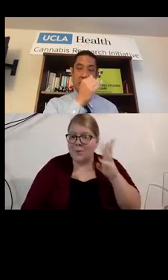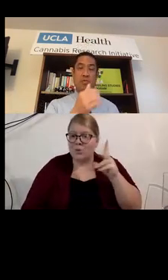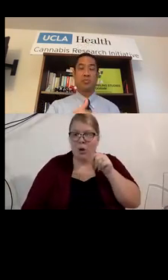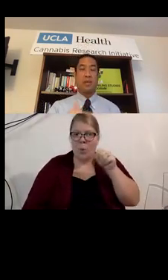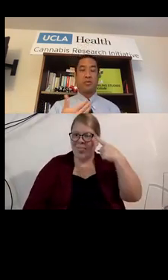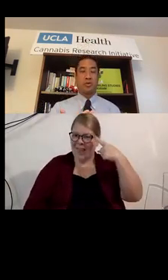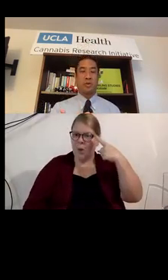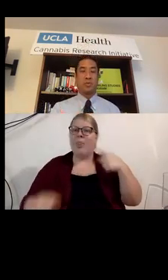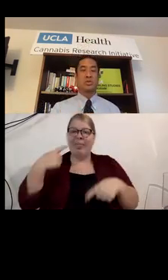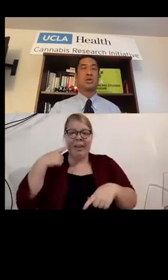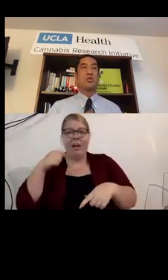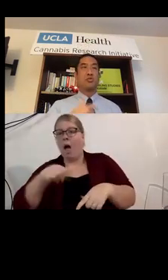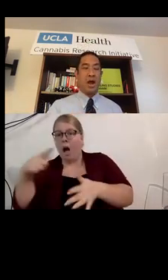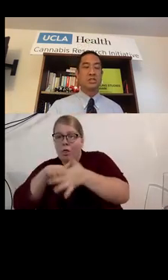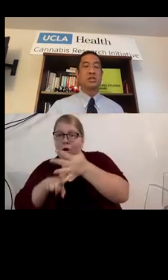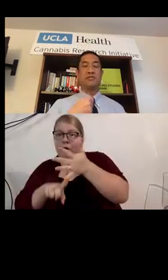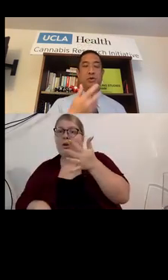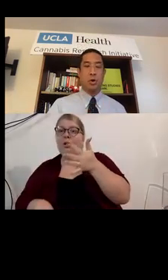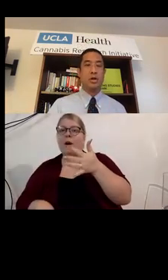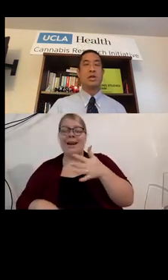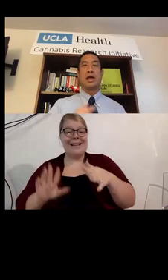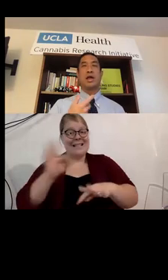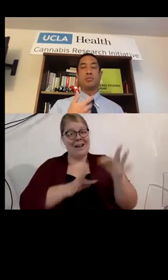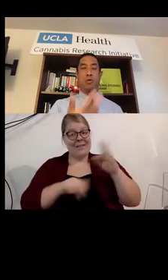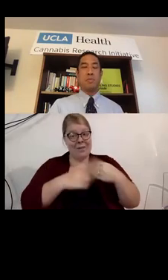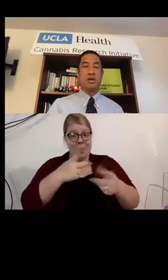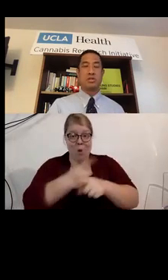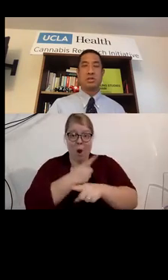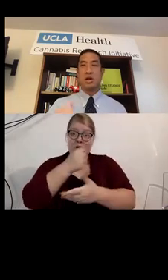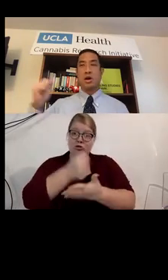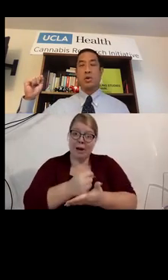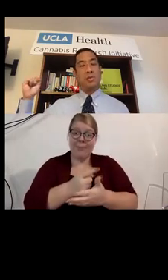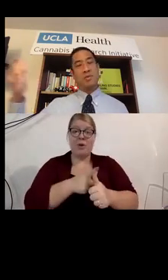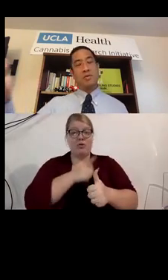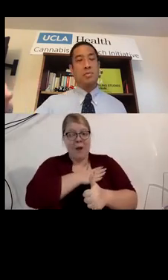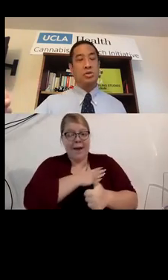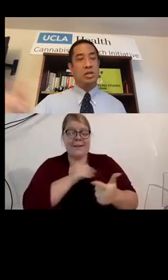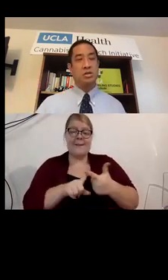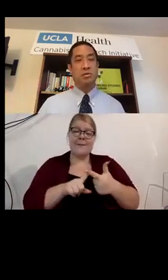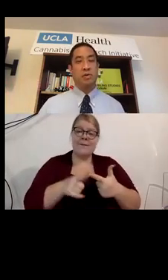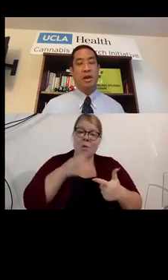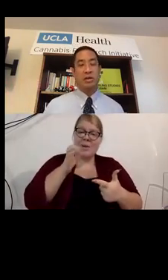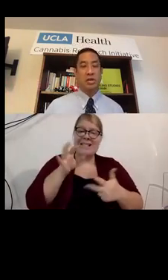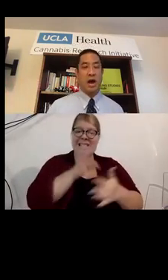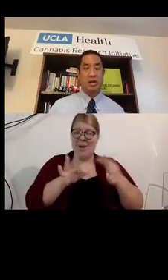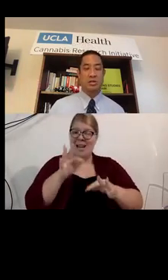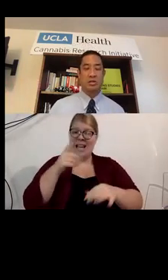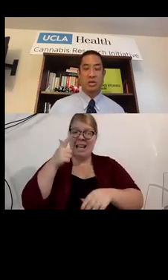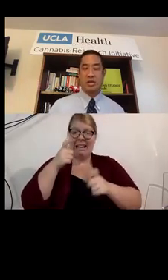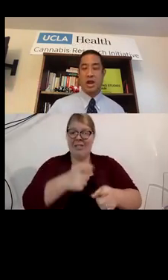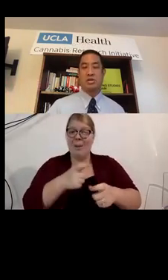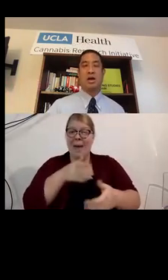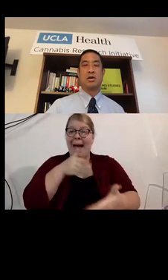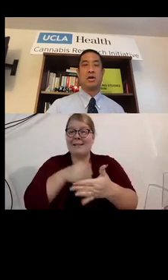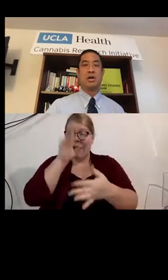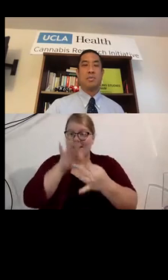of giving them the proper treatment, which is rest and fluids and supportive medicines, we end up giving them injections of antipsychotics. And that's